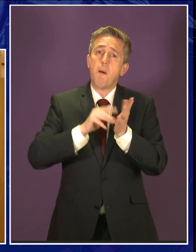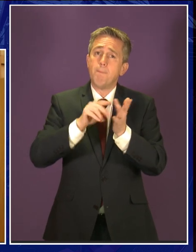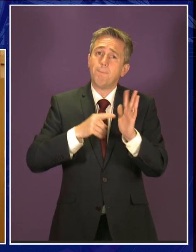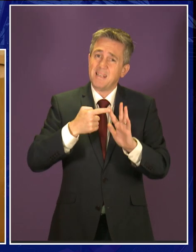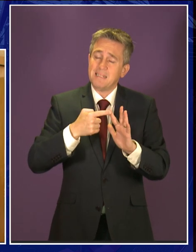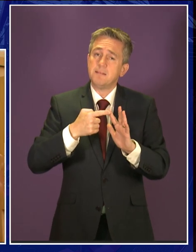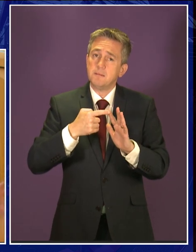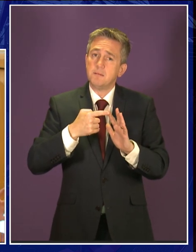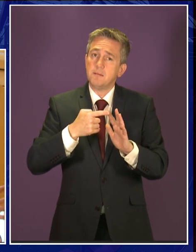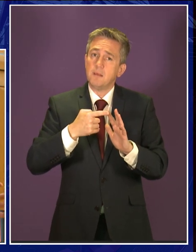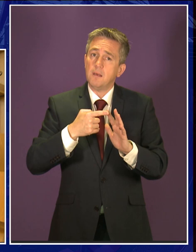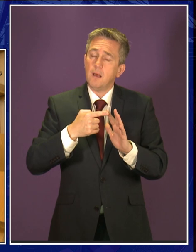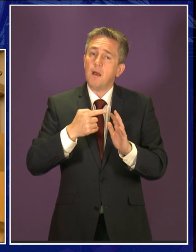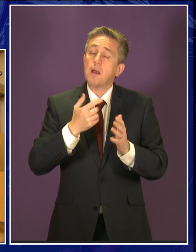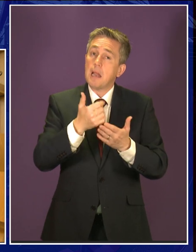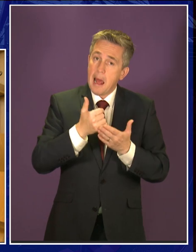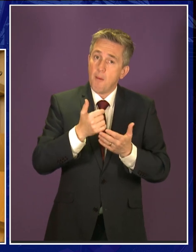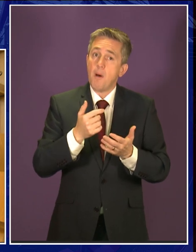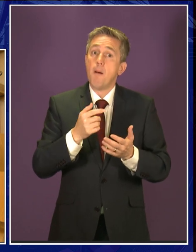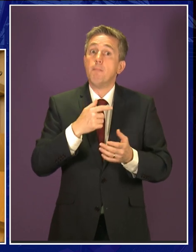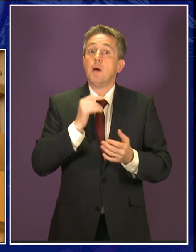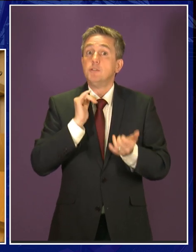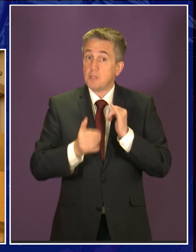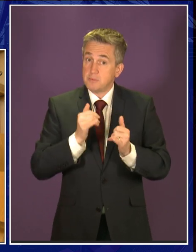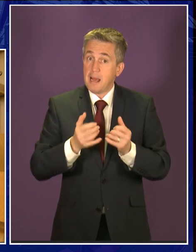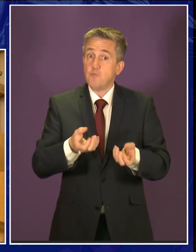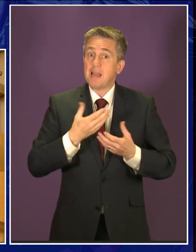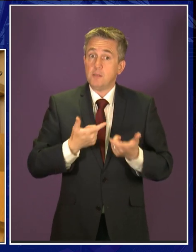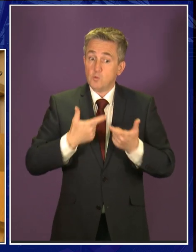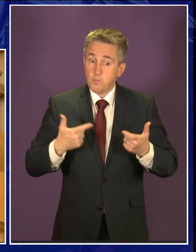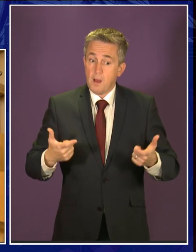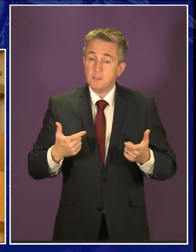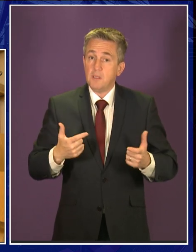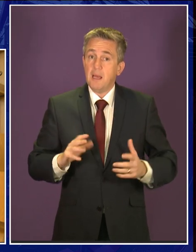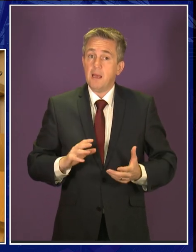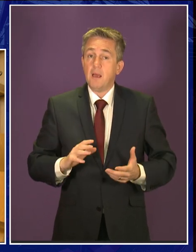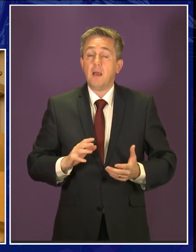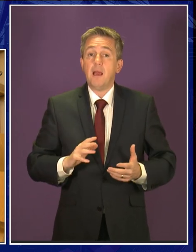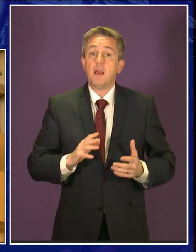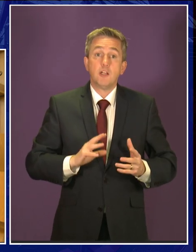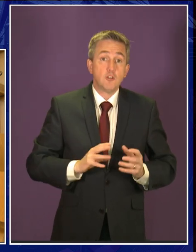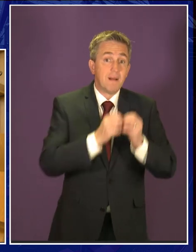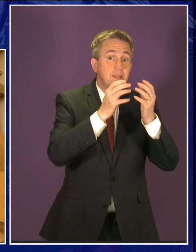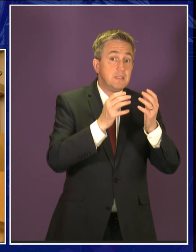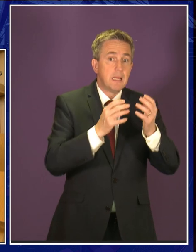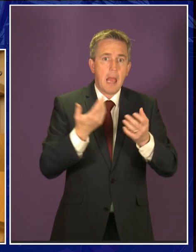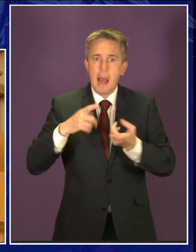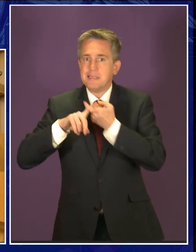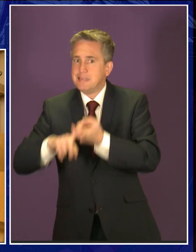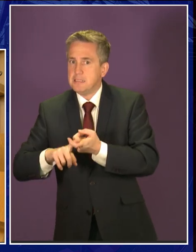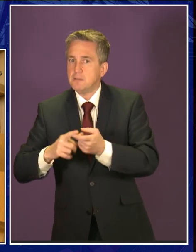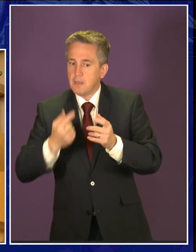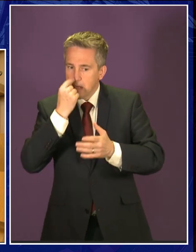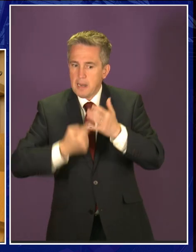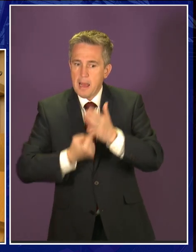when it works too much, creativity and addiction are very closely related. And this is